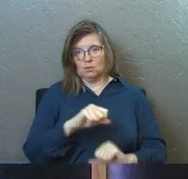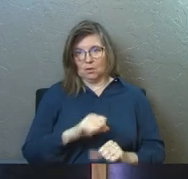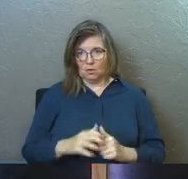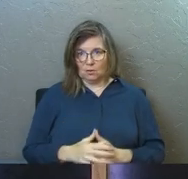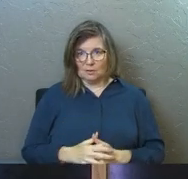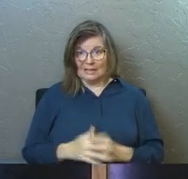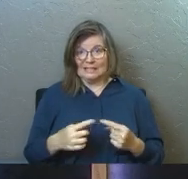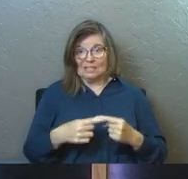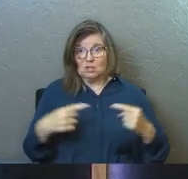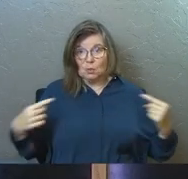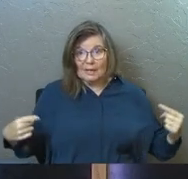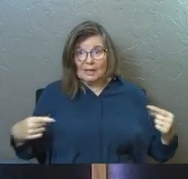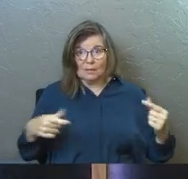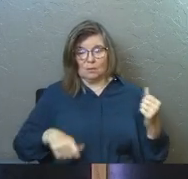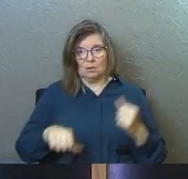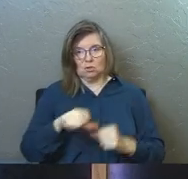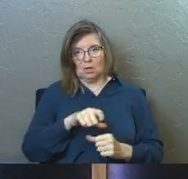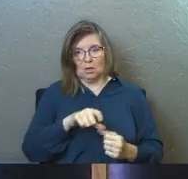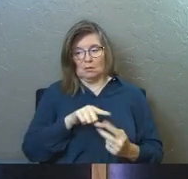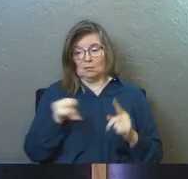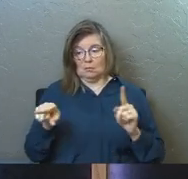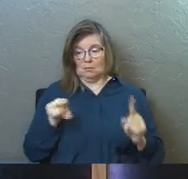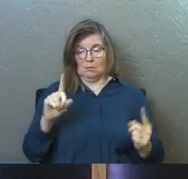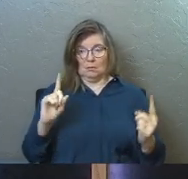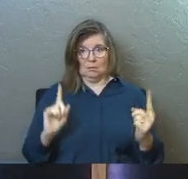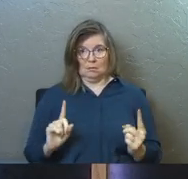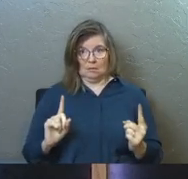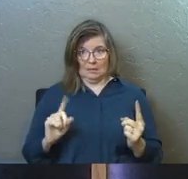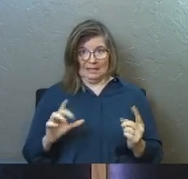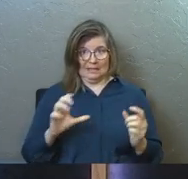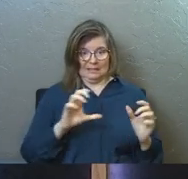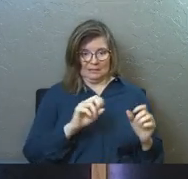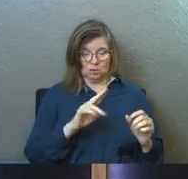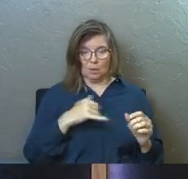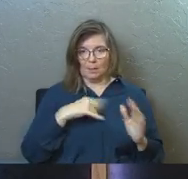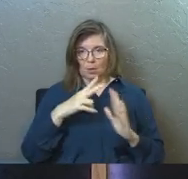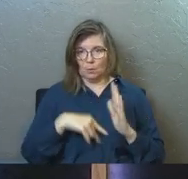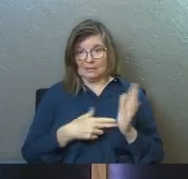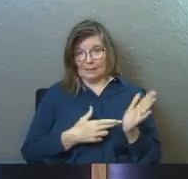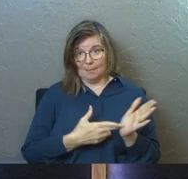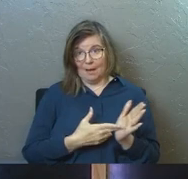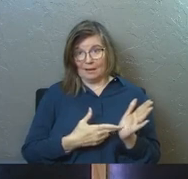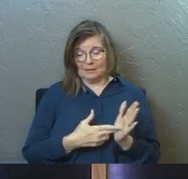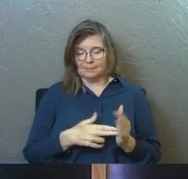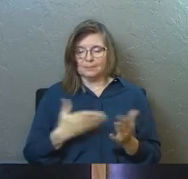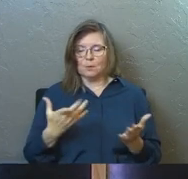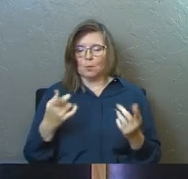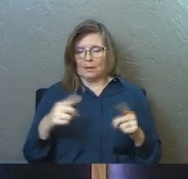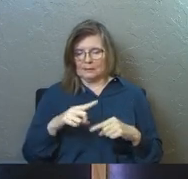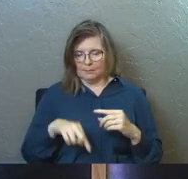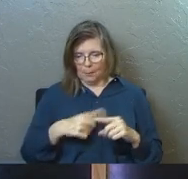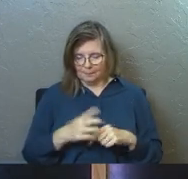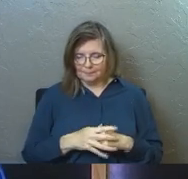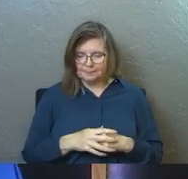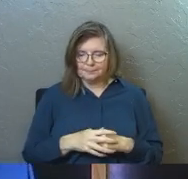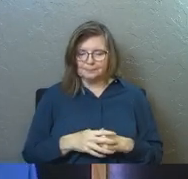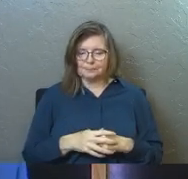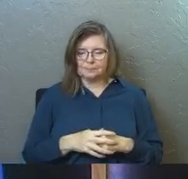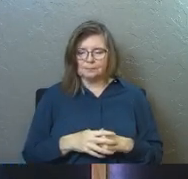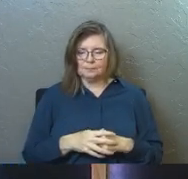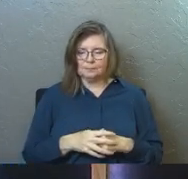other, disagreeing. And so this is one of those scenes. So we're going to read some honesty. Here's what it's about.